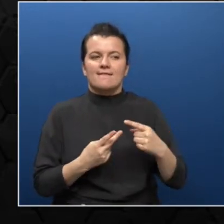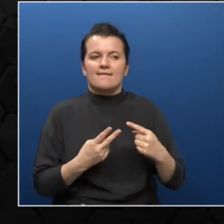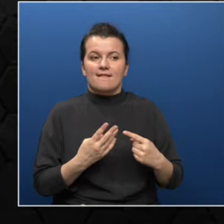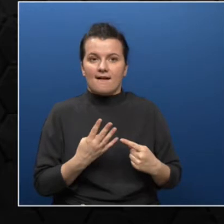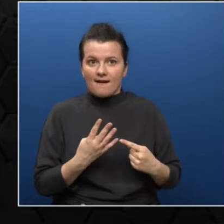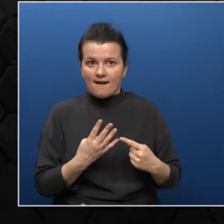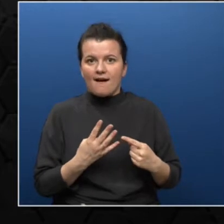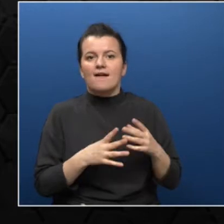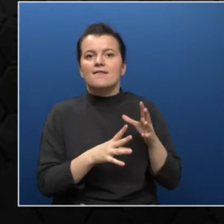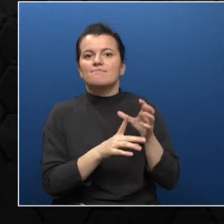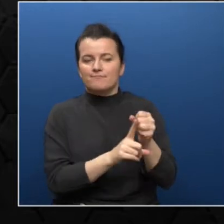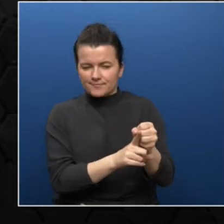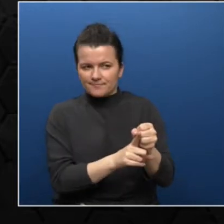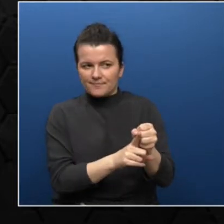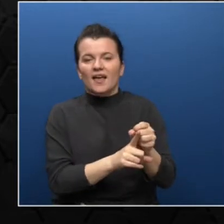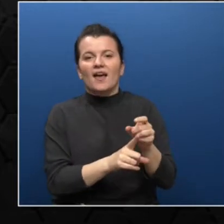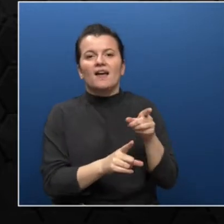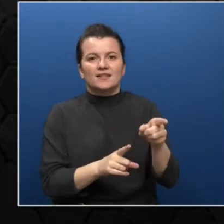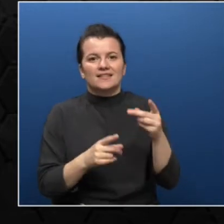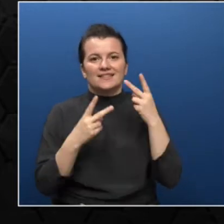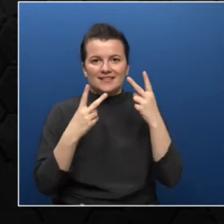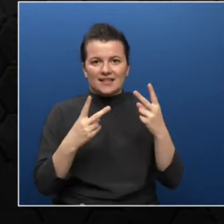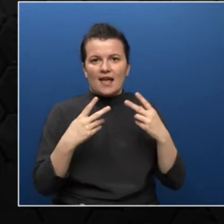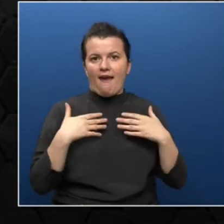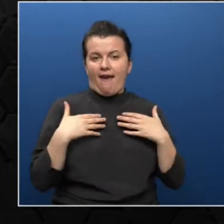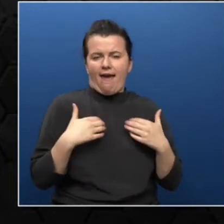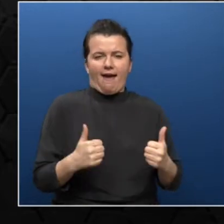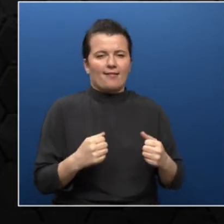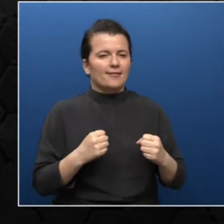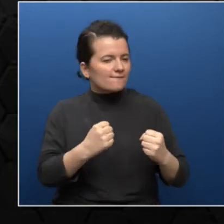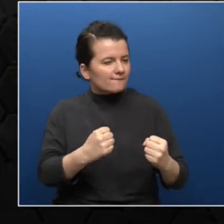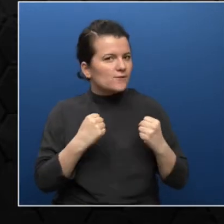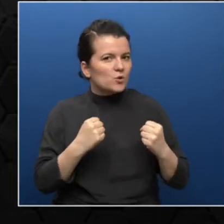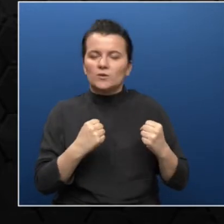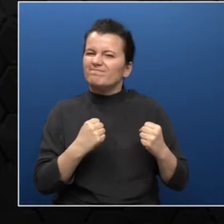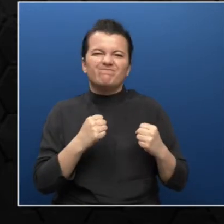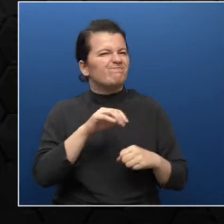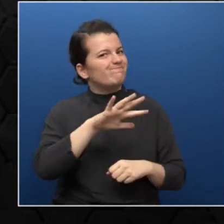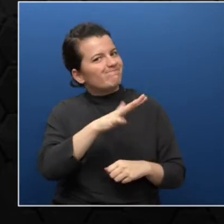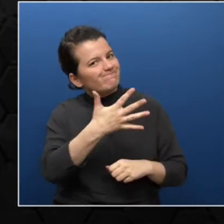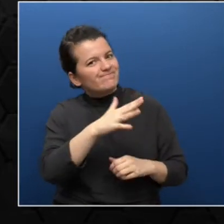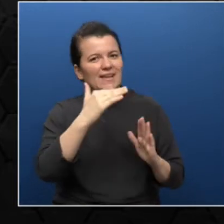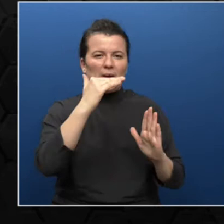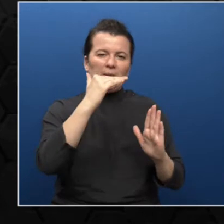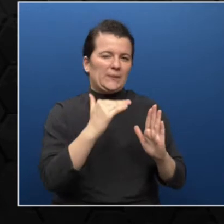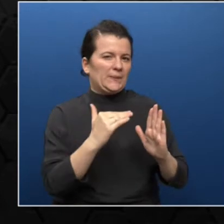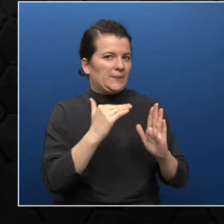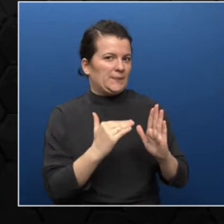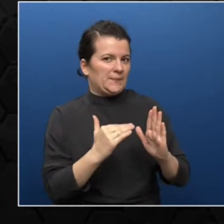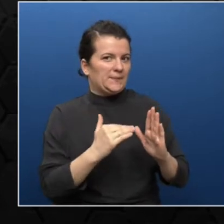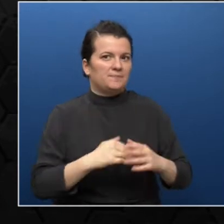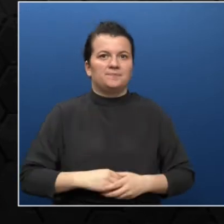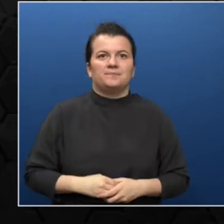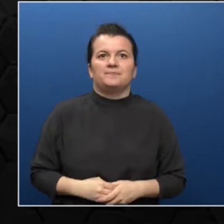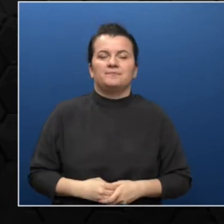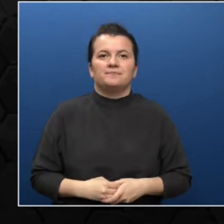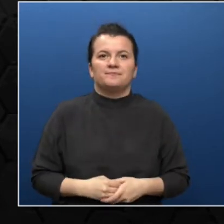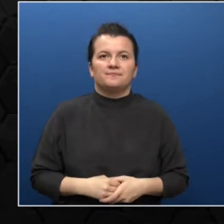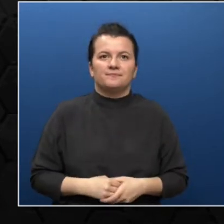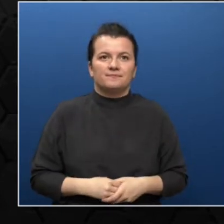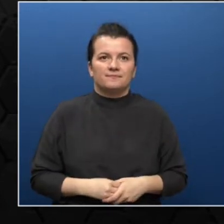a complete health state. And now, if we can be able